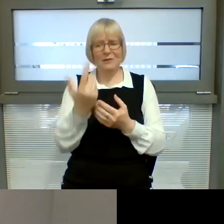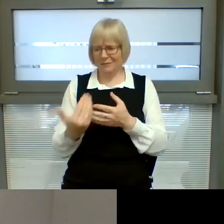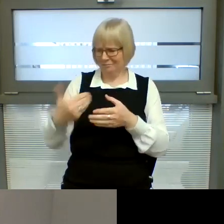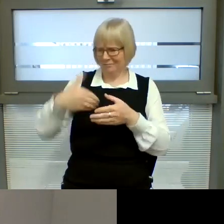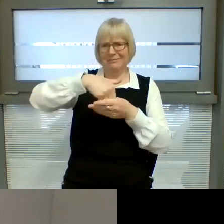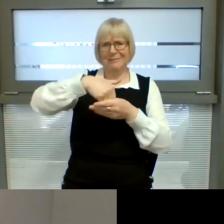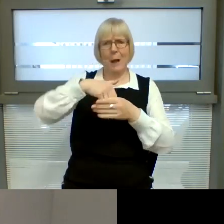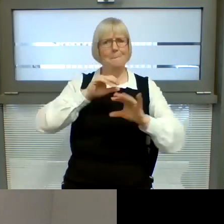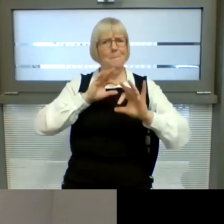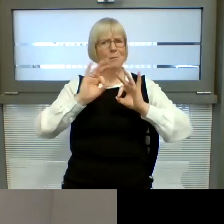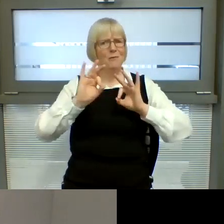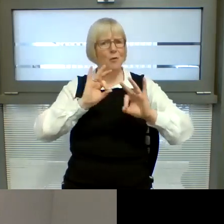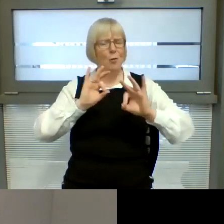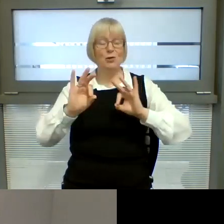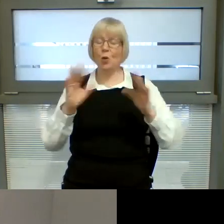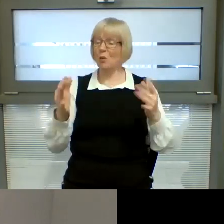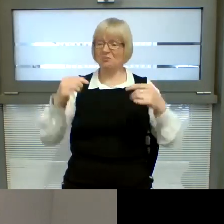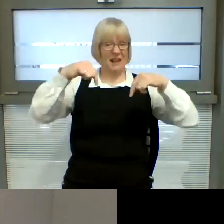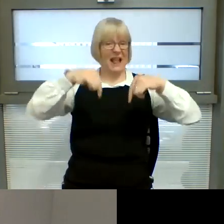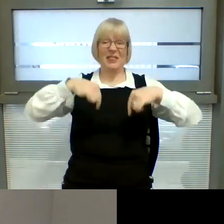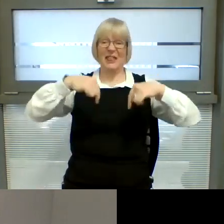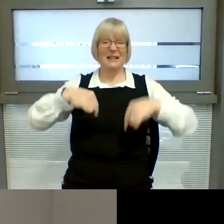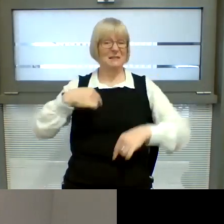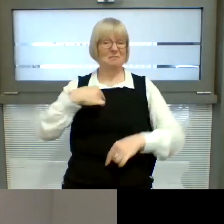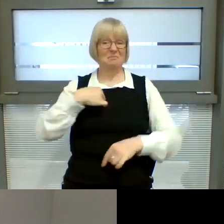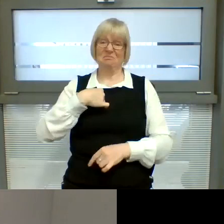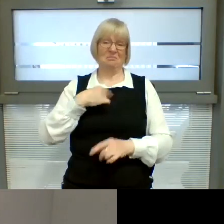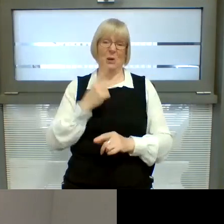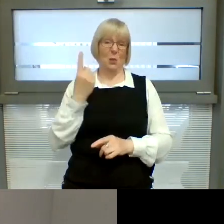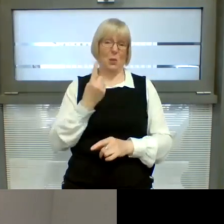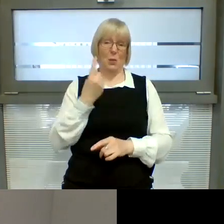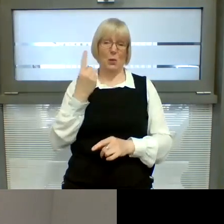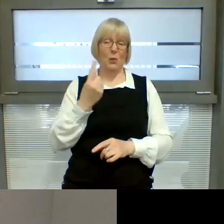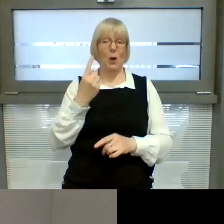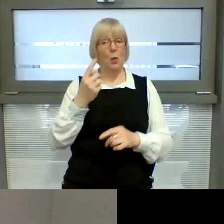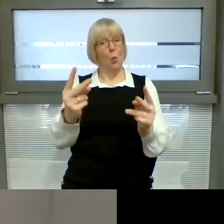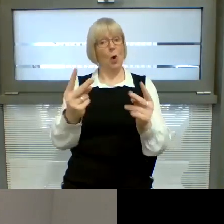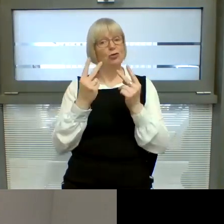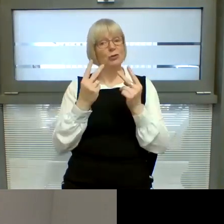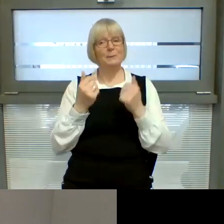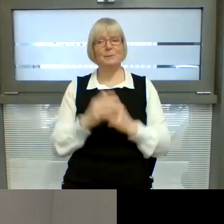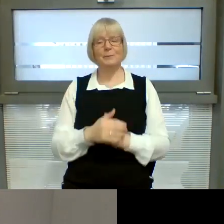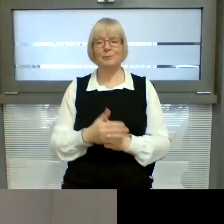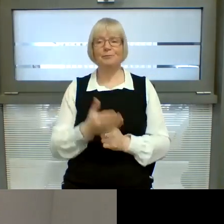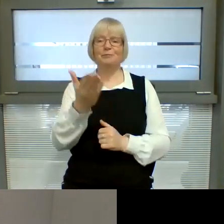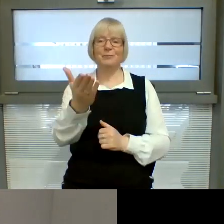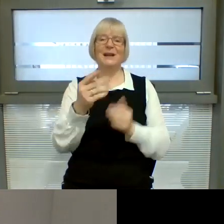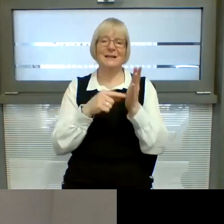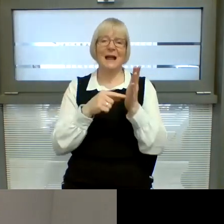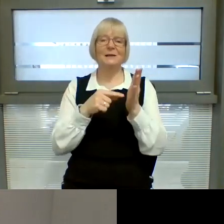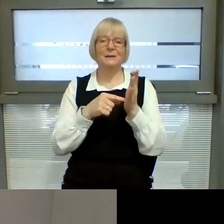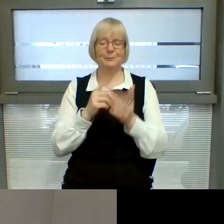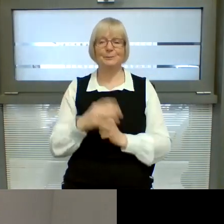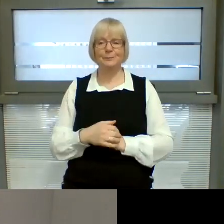it just, you know, this is who I am, you're watching me do this? Just tell us a little bit more, if you could. I think I bring